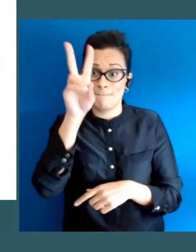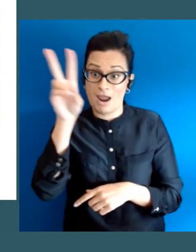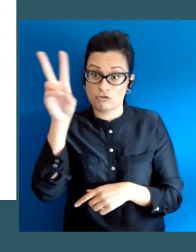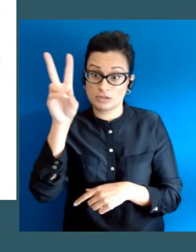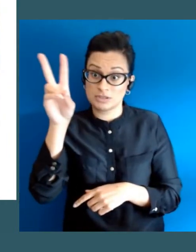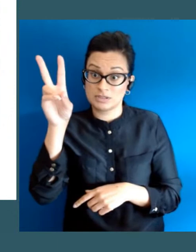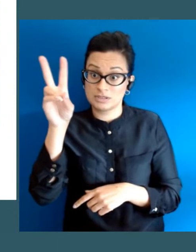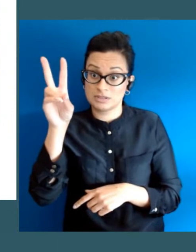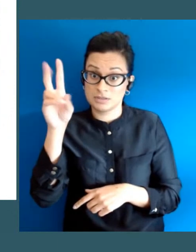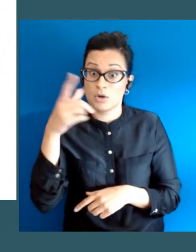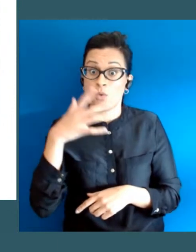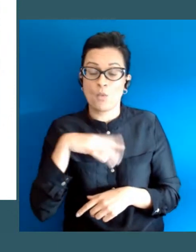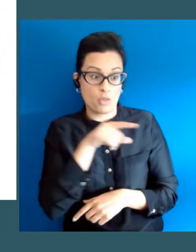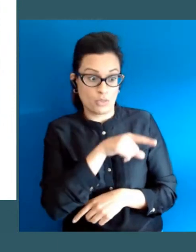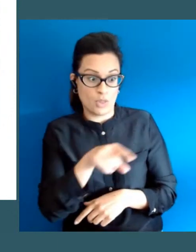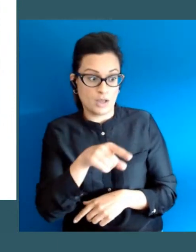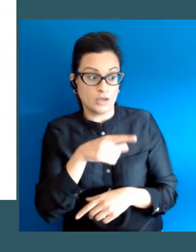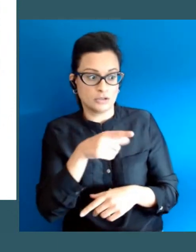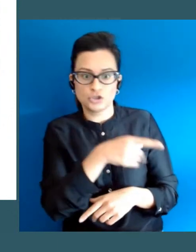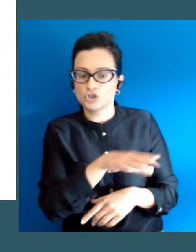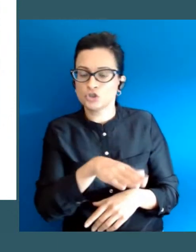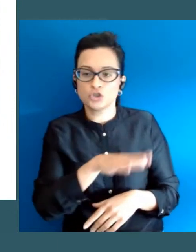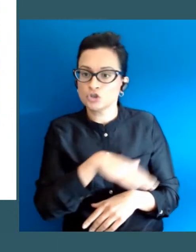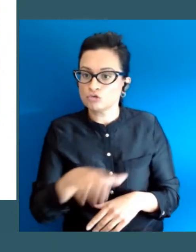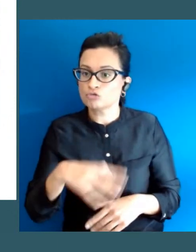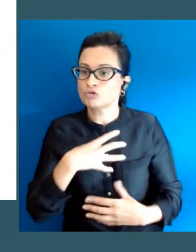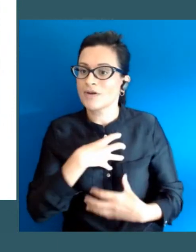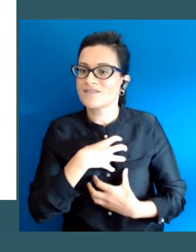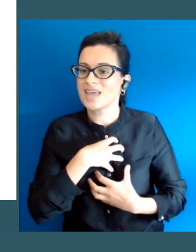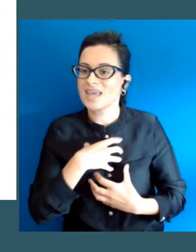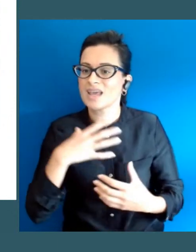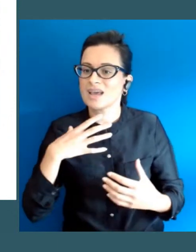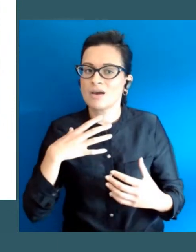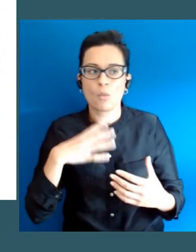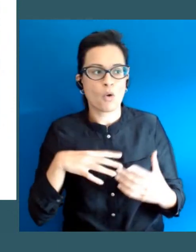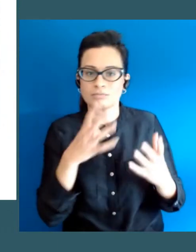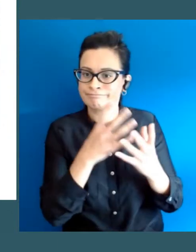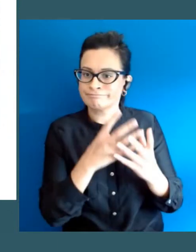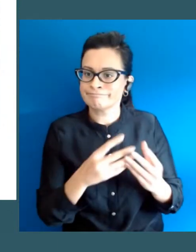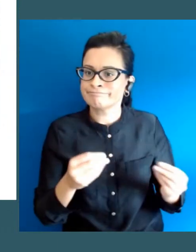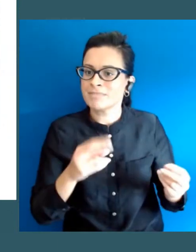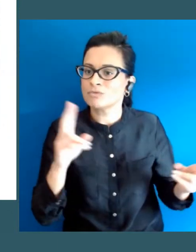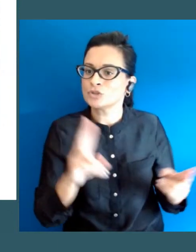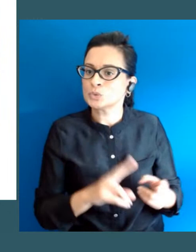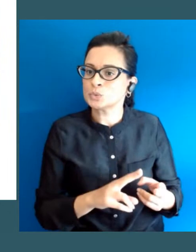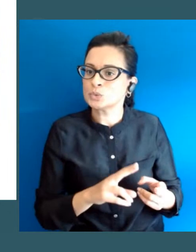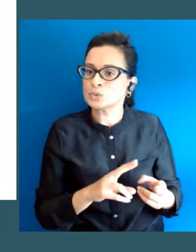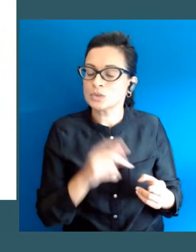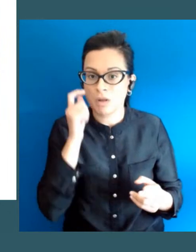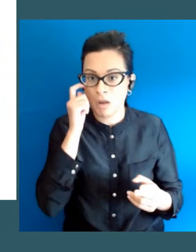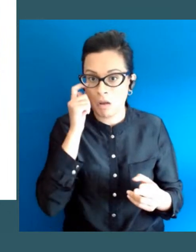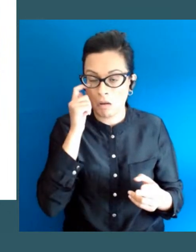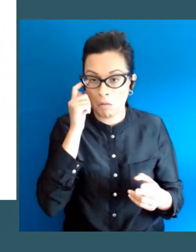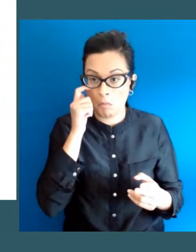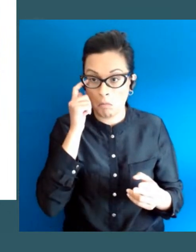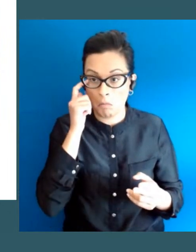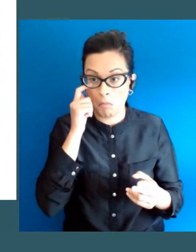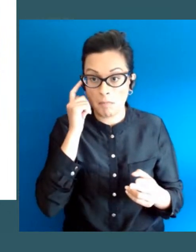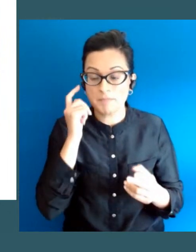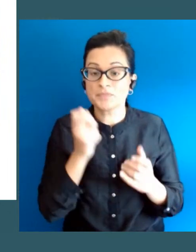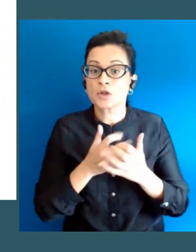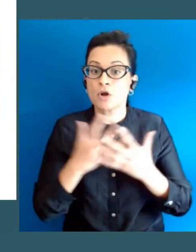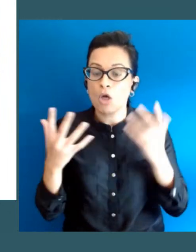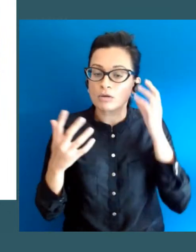stop the fear of their child having an allergic reaction. So many of these patients that are allergic to food,